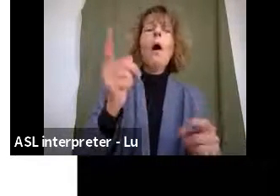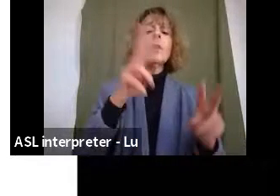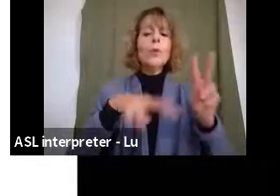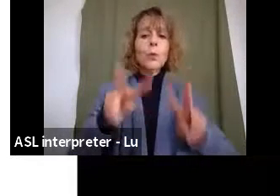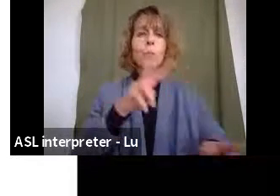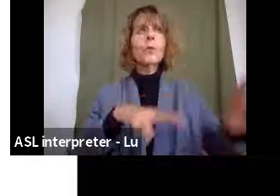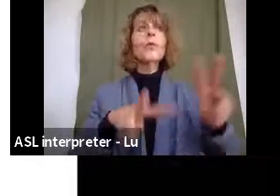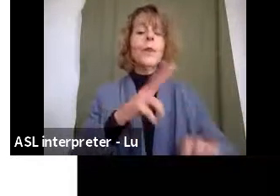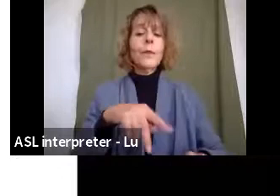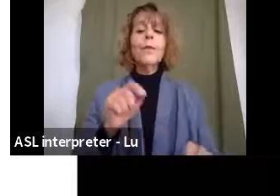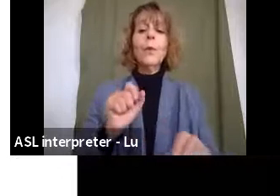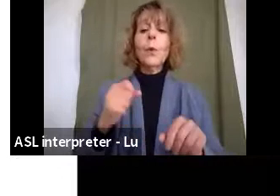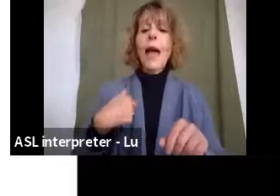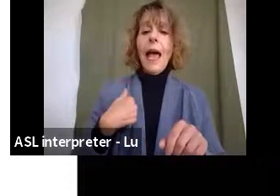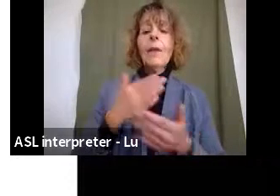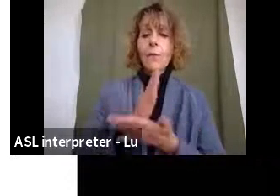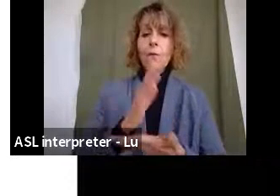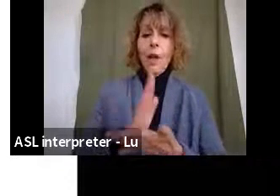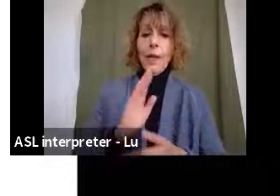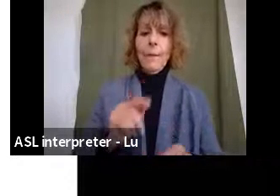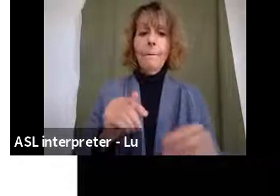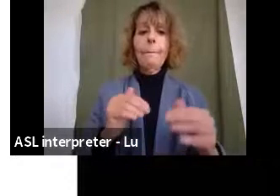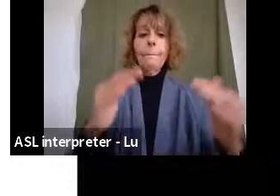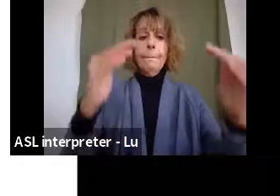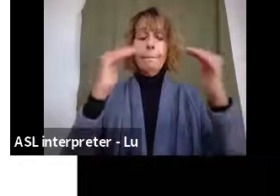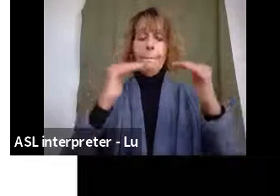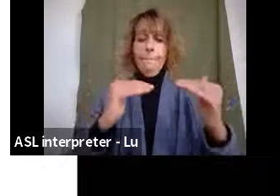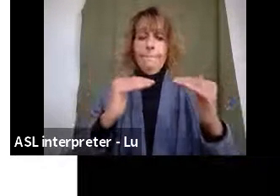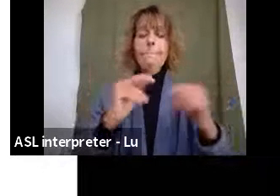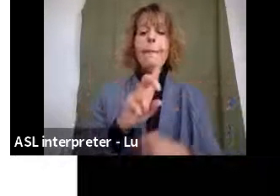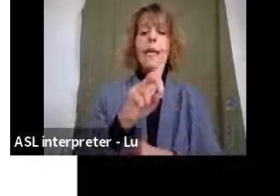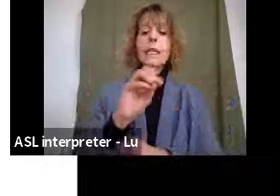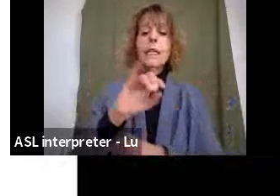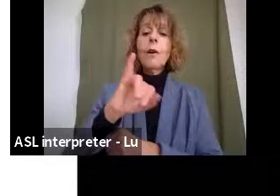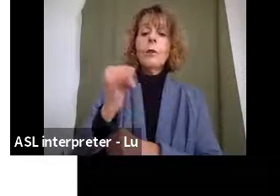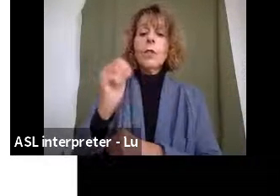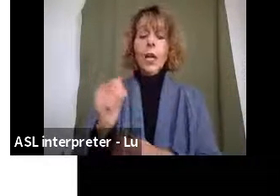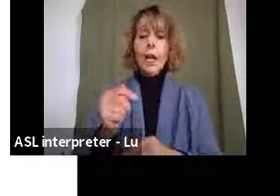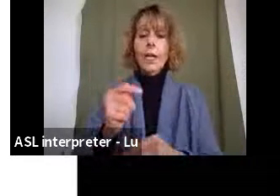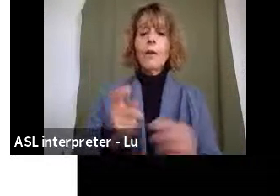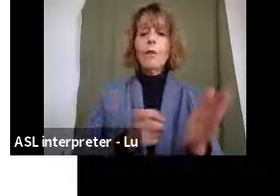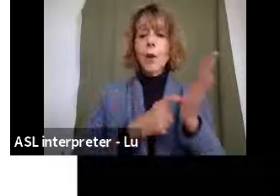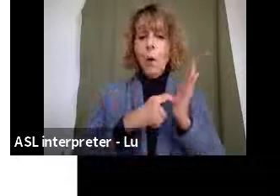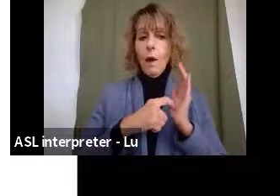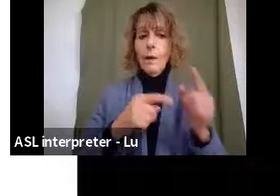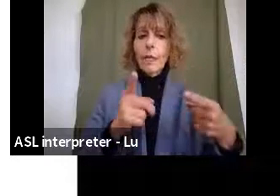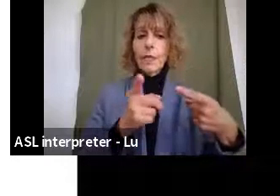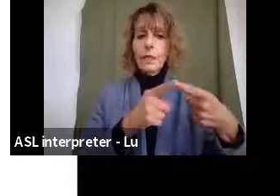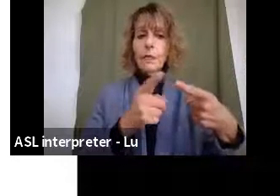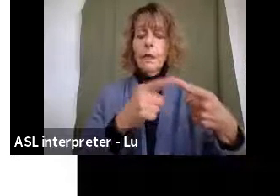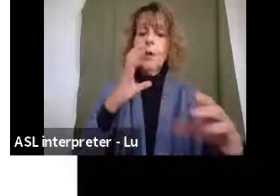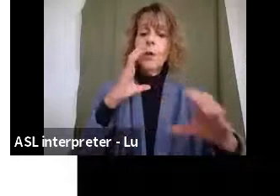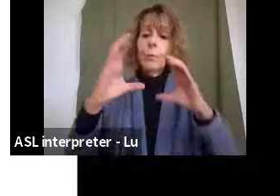access assessment. And then they all require, and the settlement agreements have used different terminology, but basically